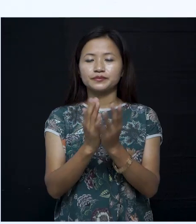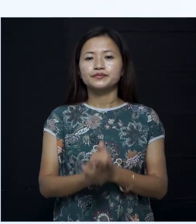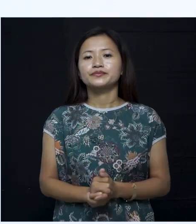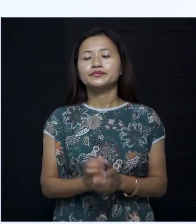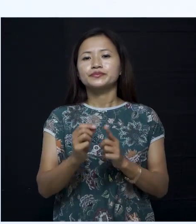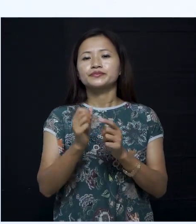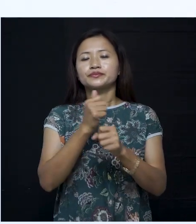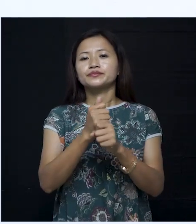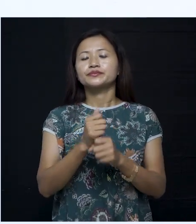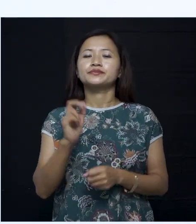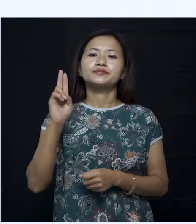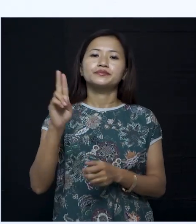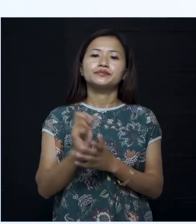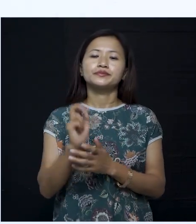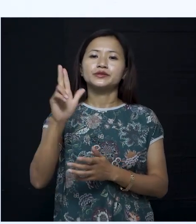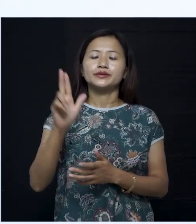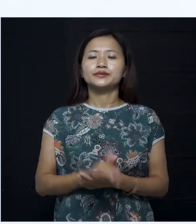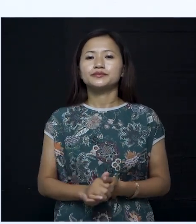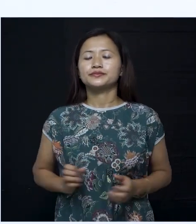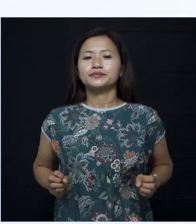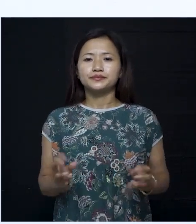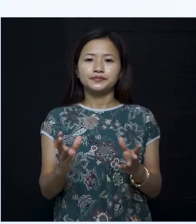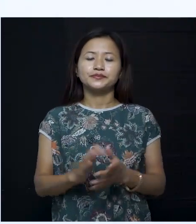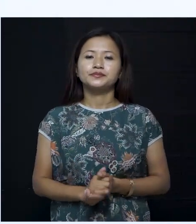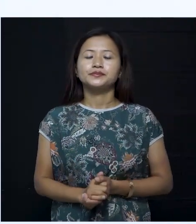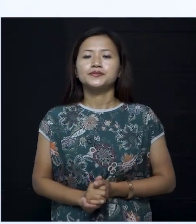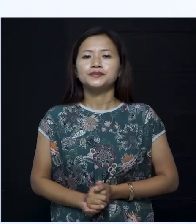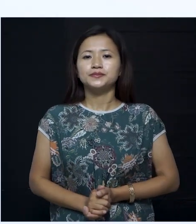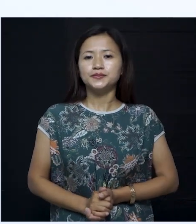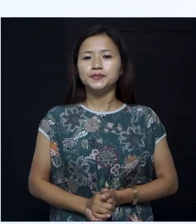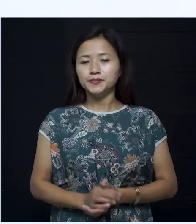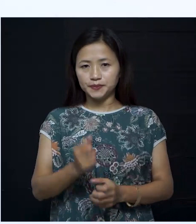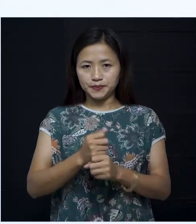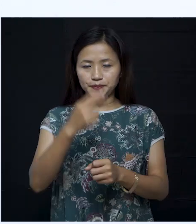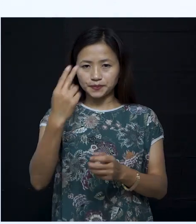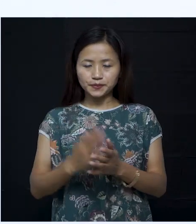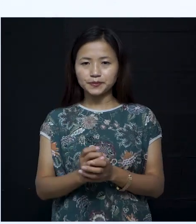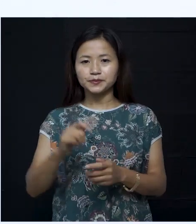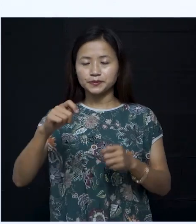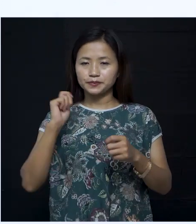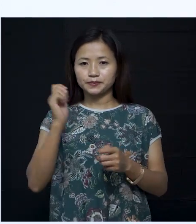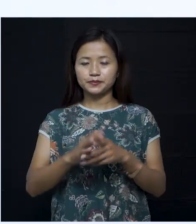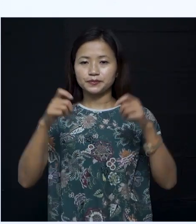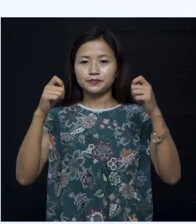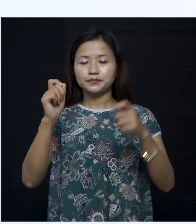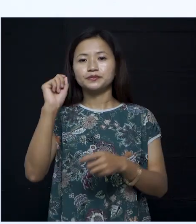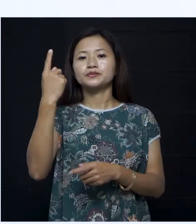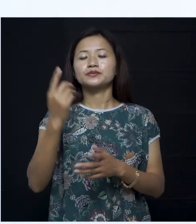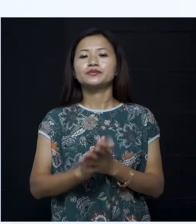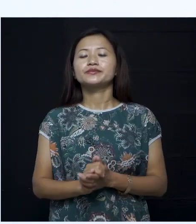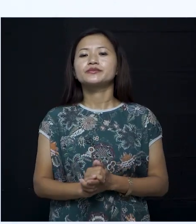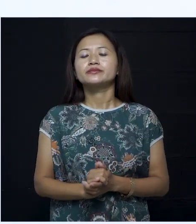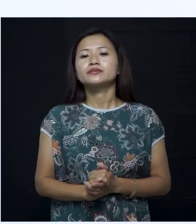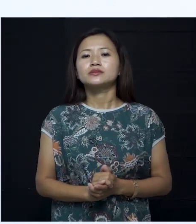your pages to page number 28 and get ready. Okay, grammar worksheet 1. The first topic that we have in our